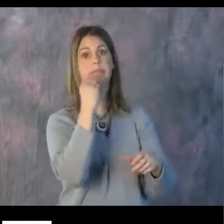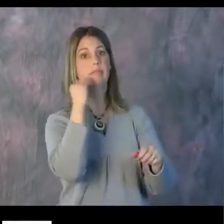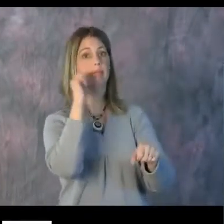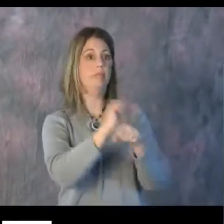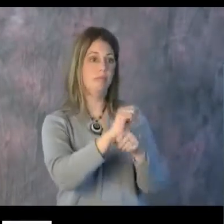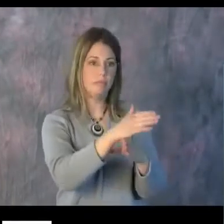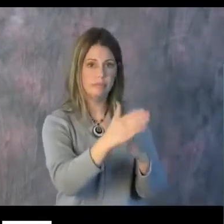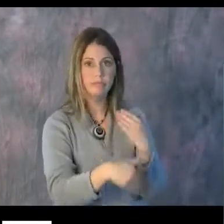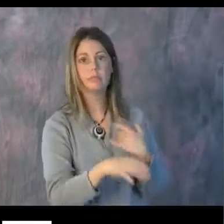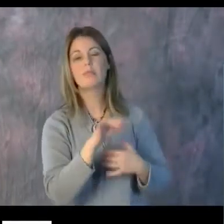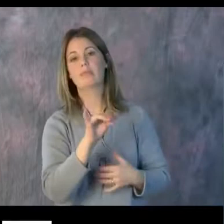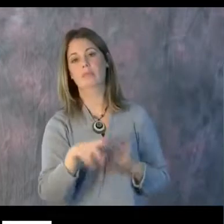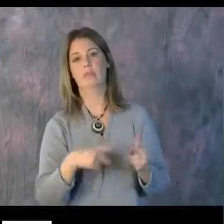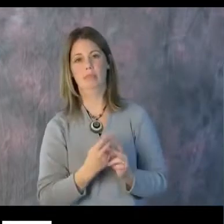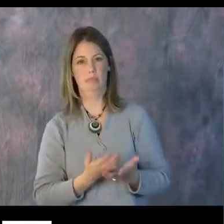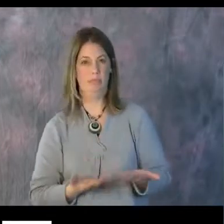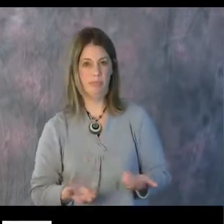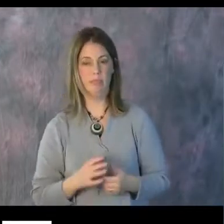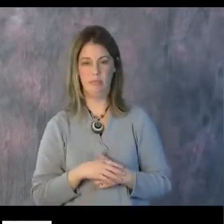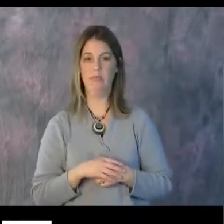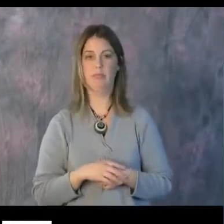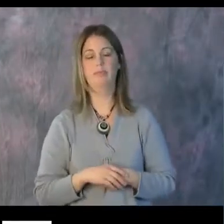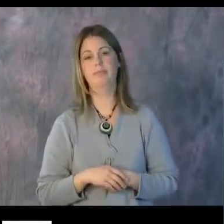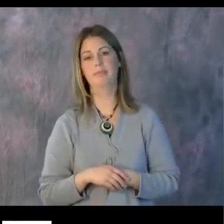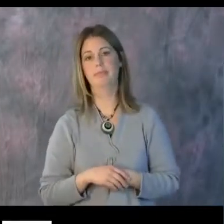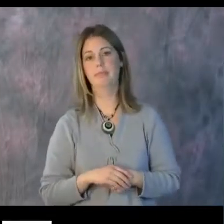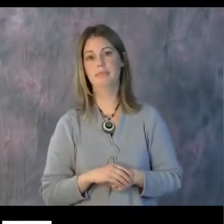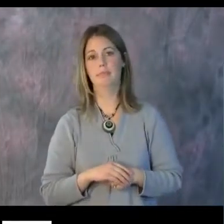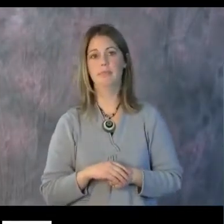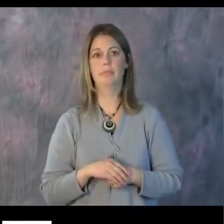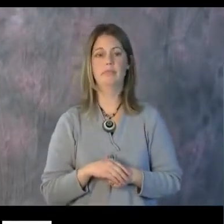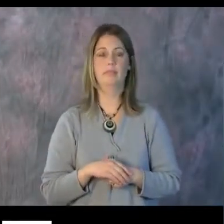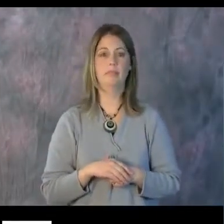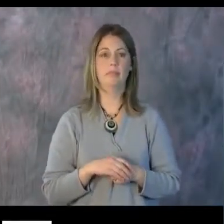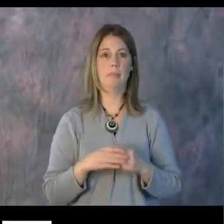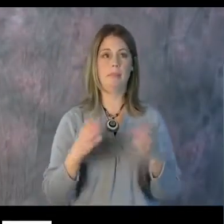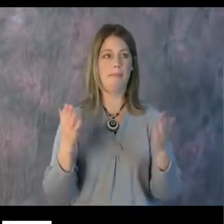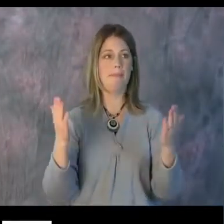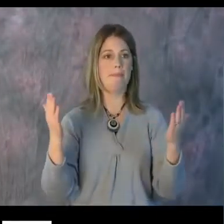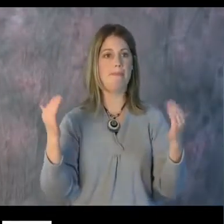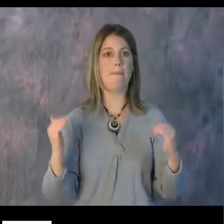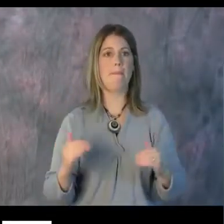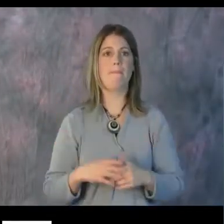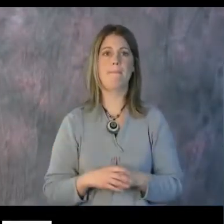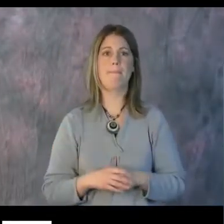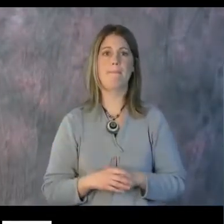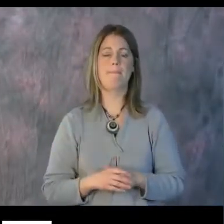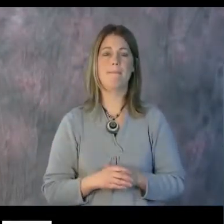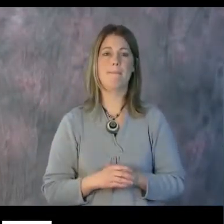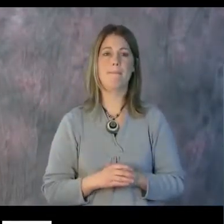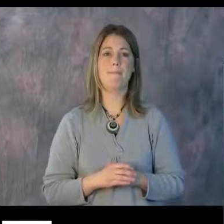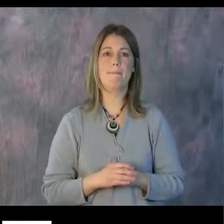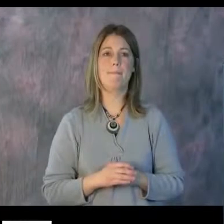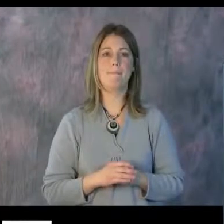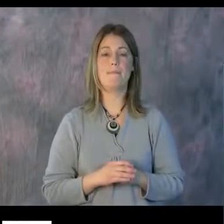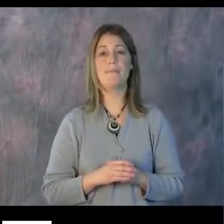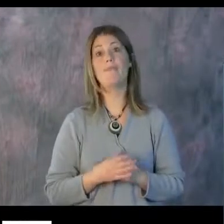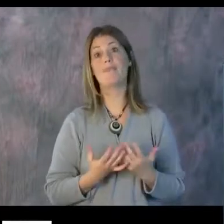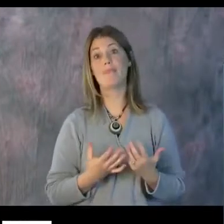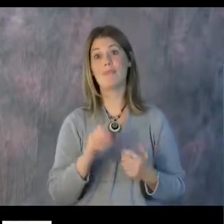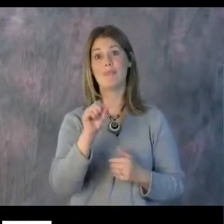And let them know if you want to be included in this outing, you have to meet these expectations that have been set up. And